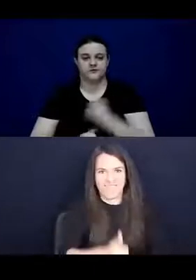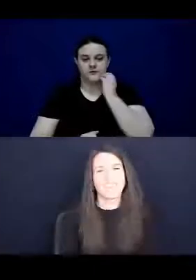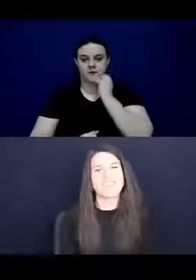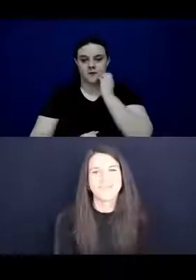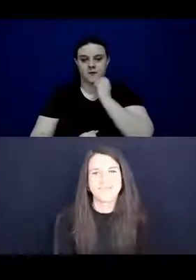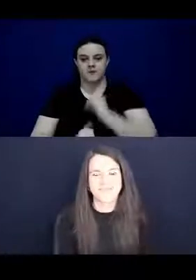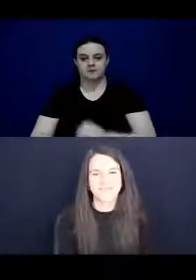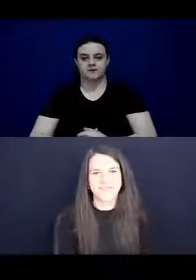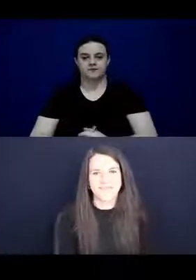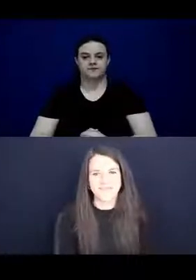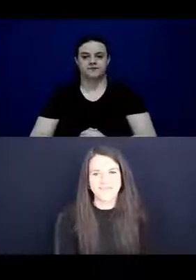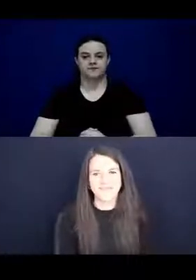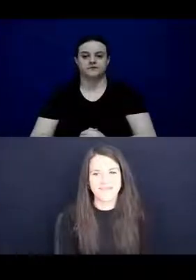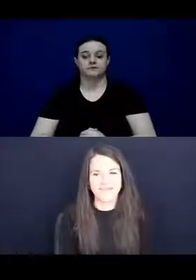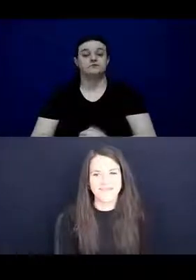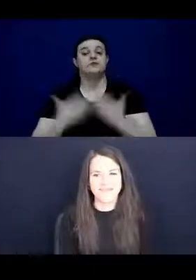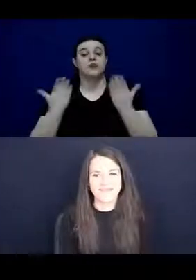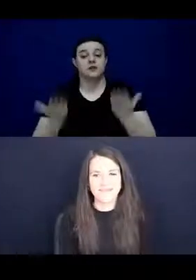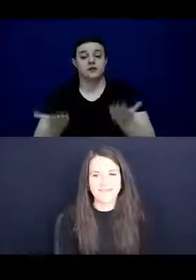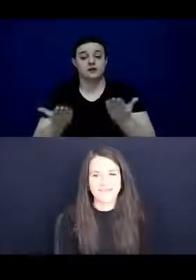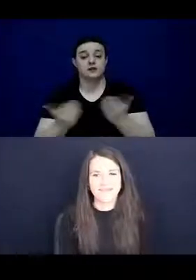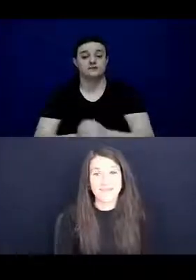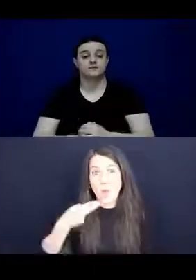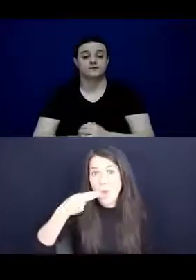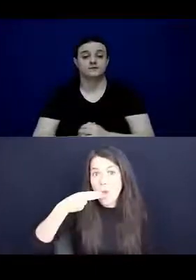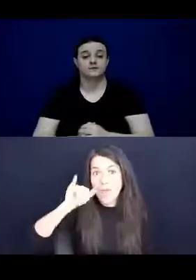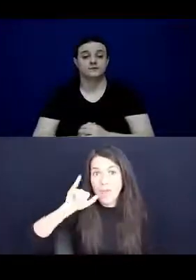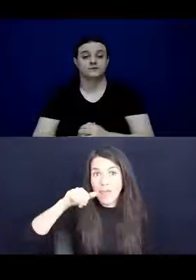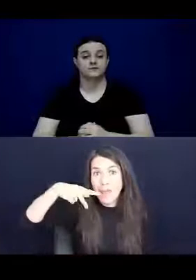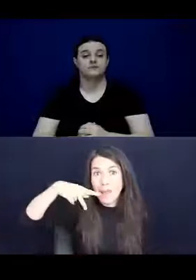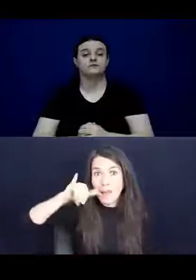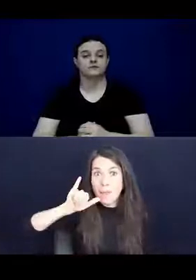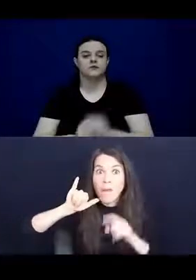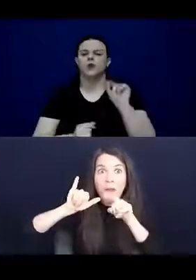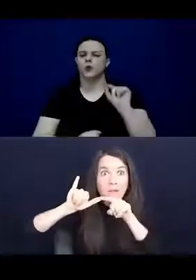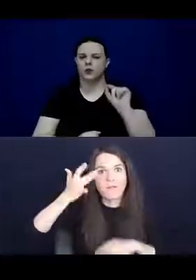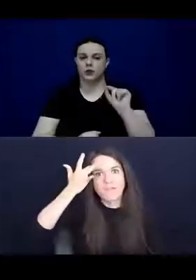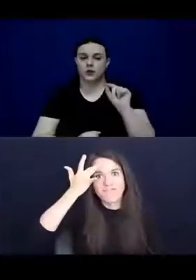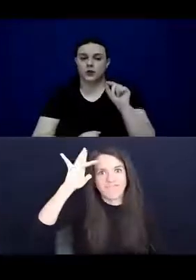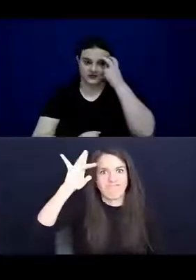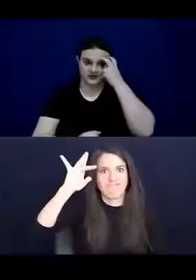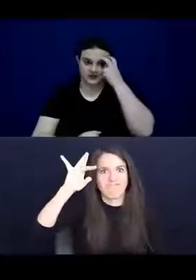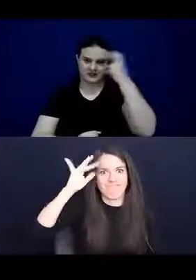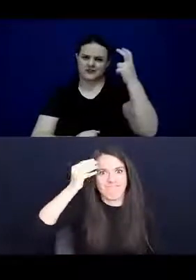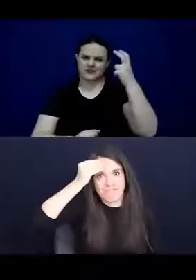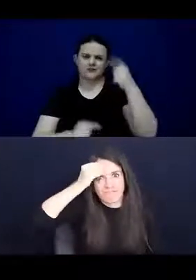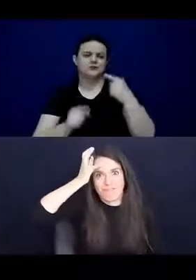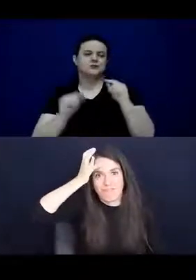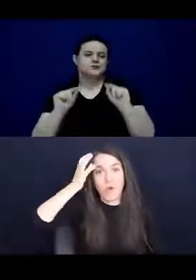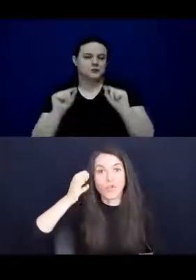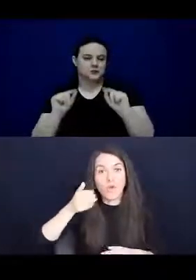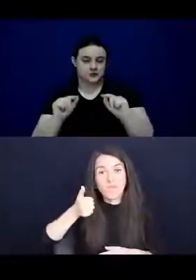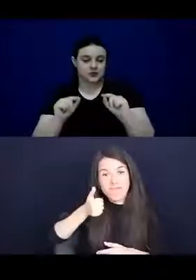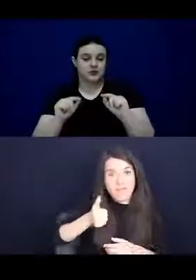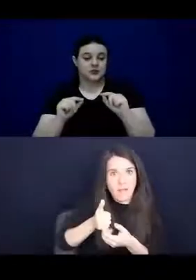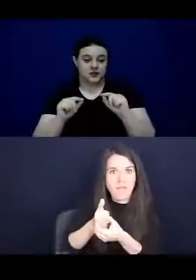Then a HIPPI is intelligent. That is, it gathers information from the environment and it interprets